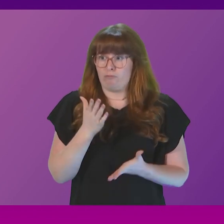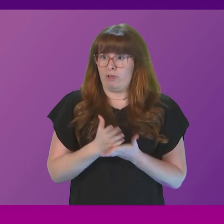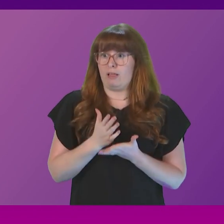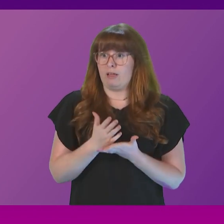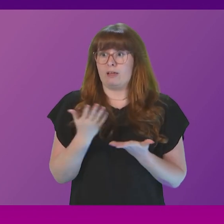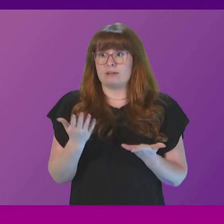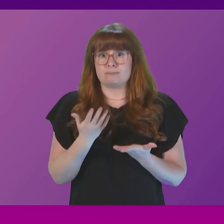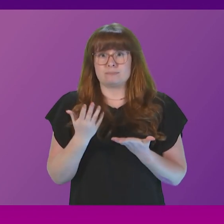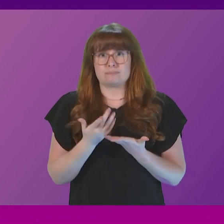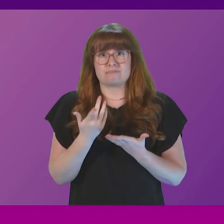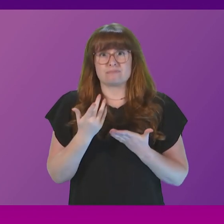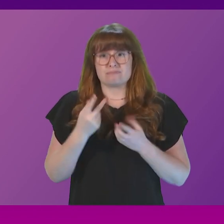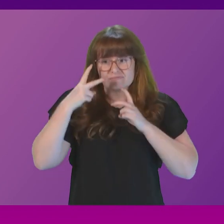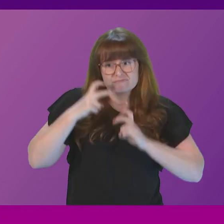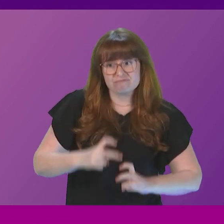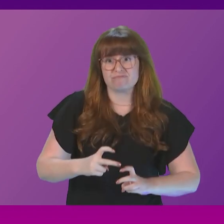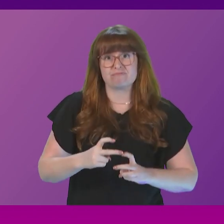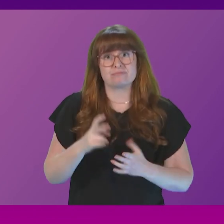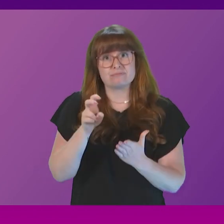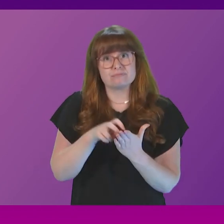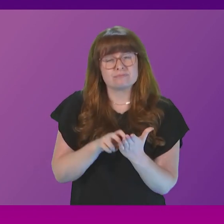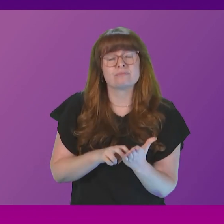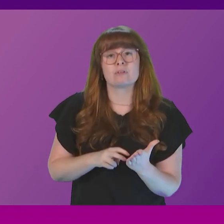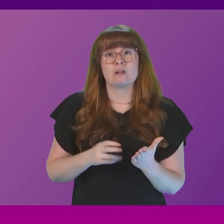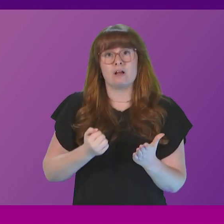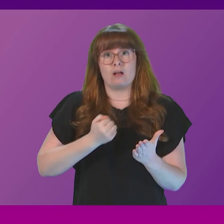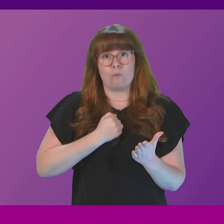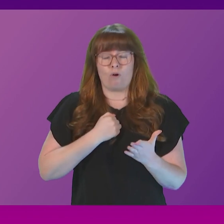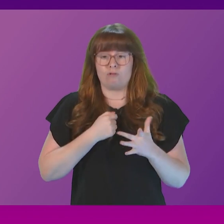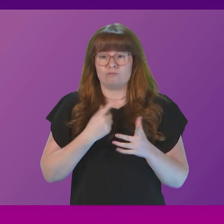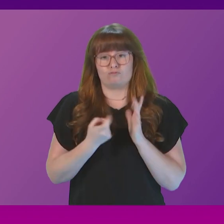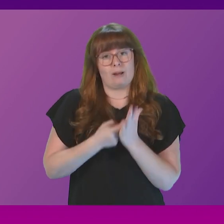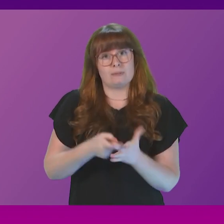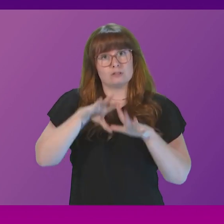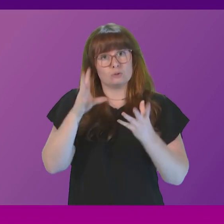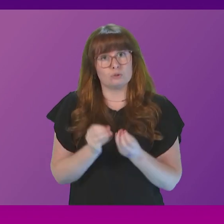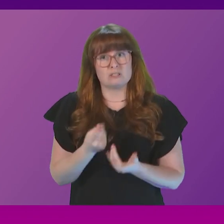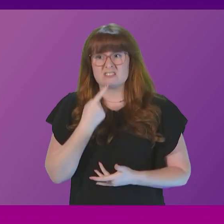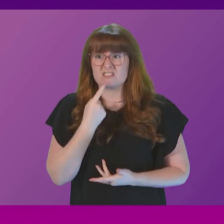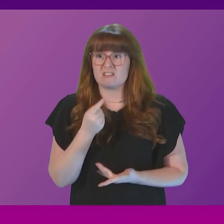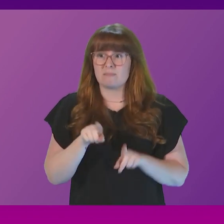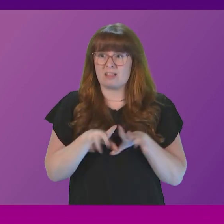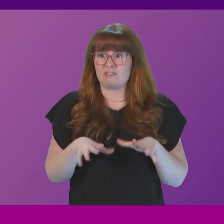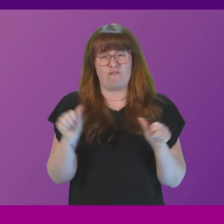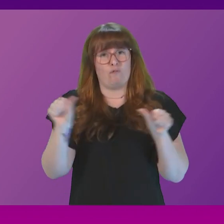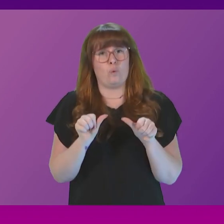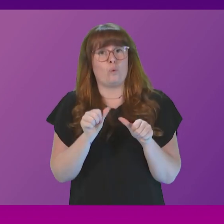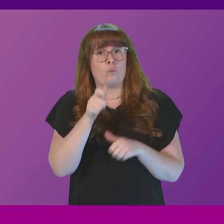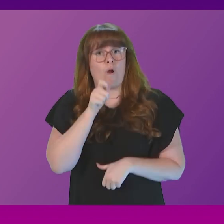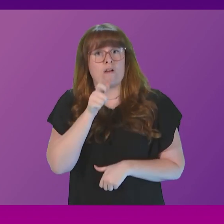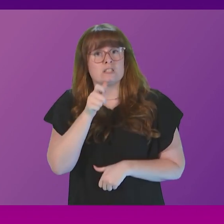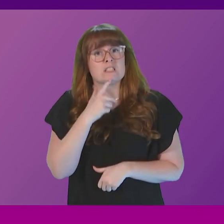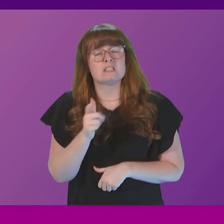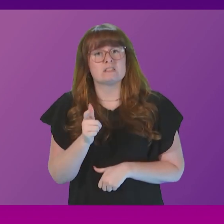cherry-picks and notes our recommendations and conclusions using, I have to say, very few words